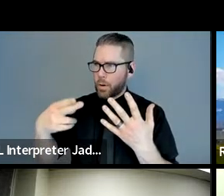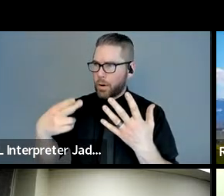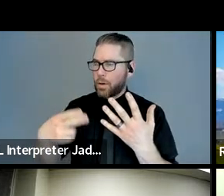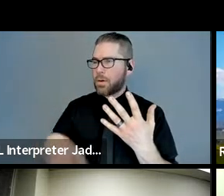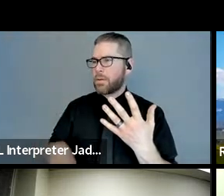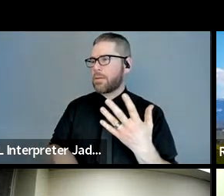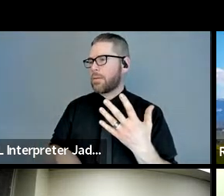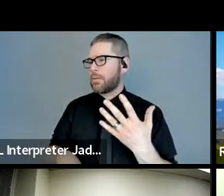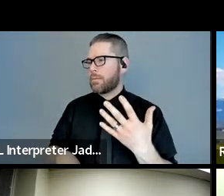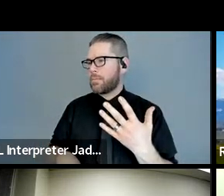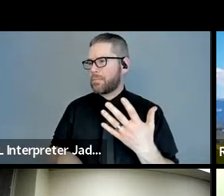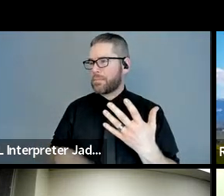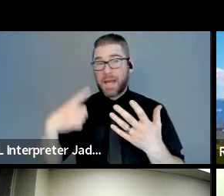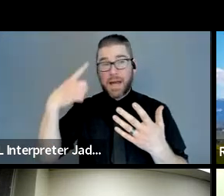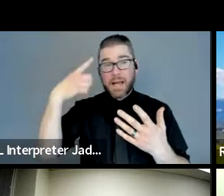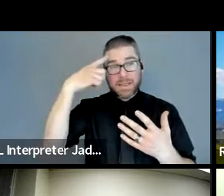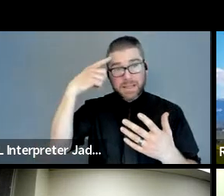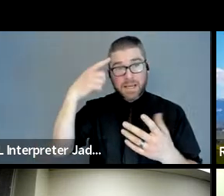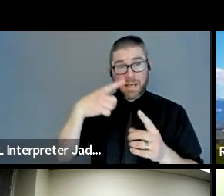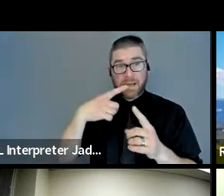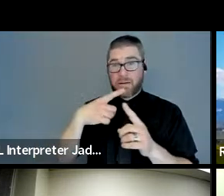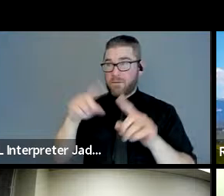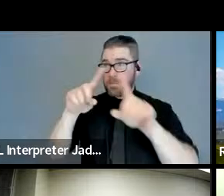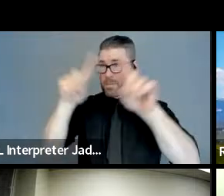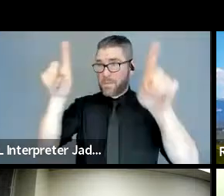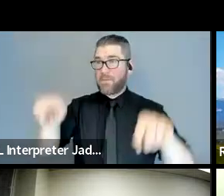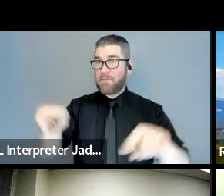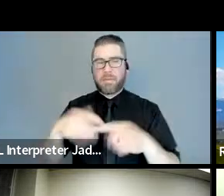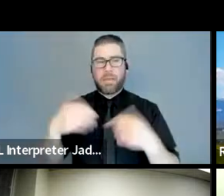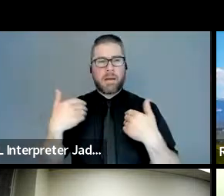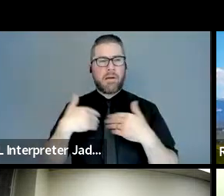out to you. And it's got them all listed on there.